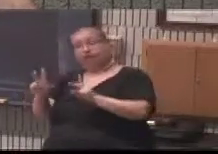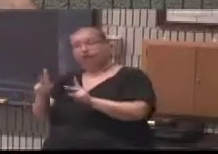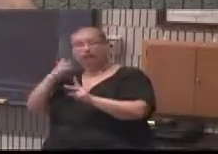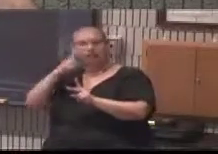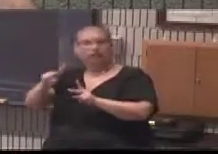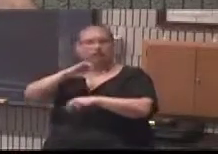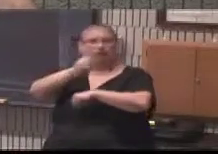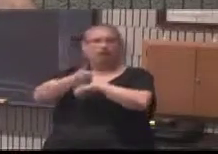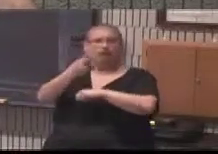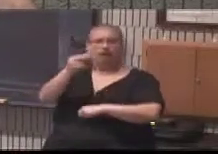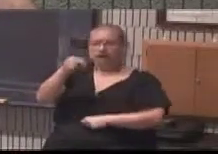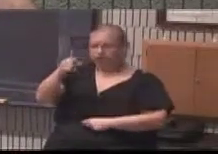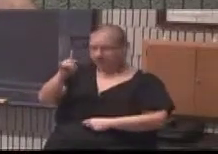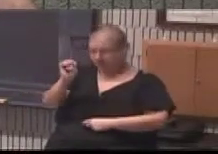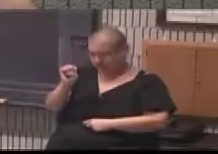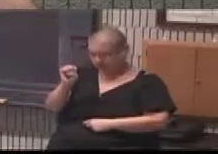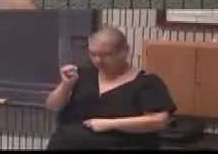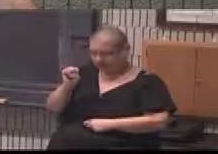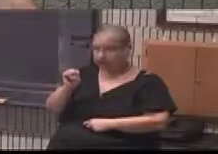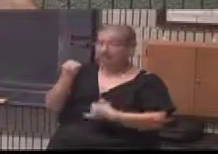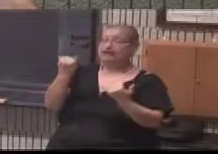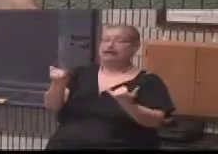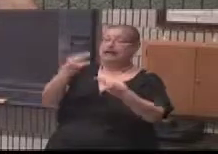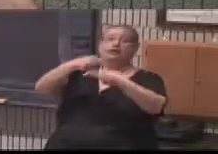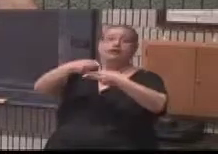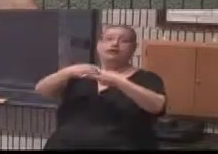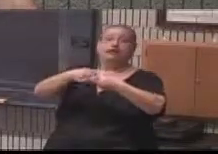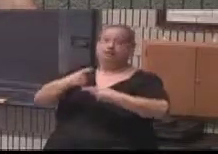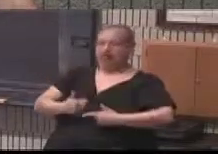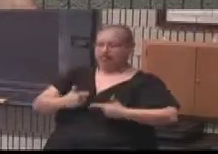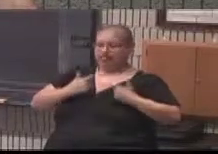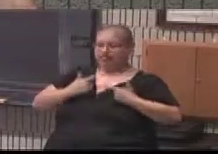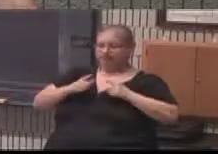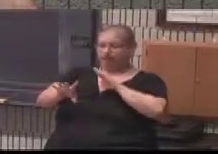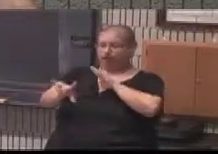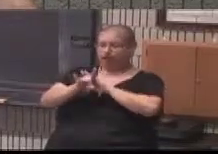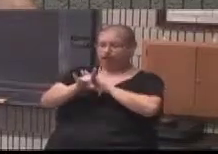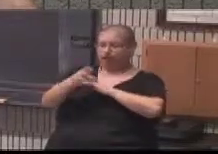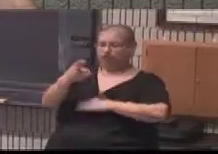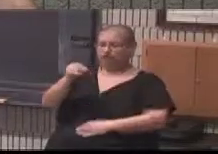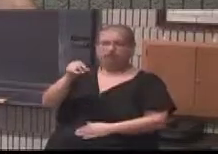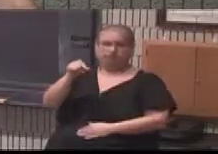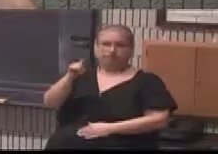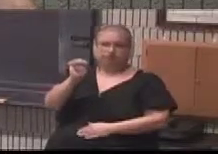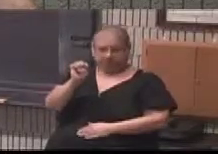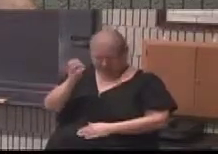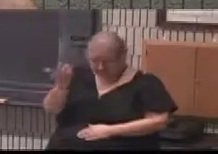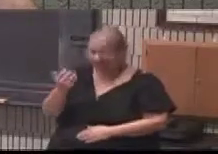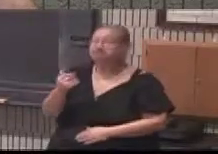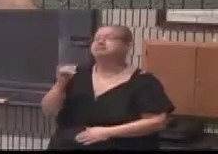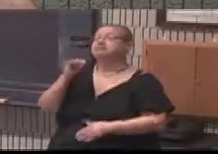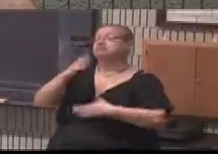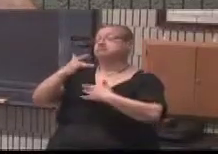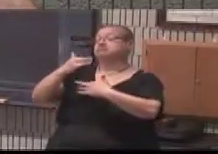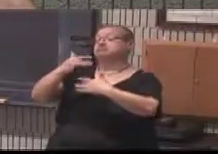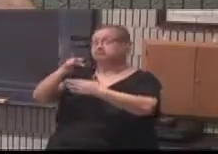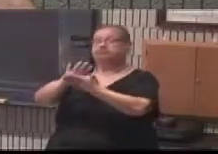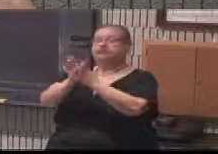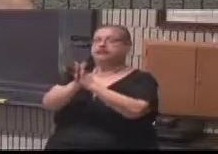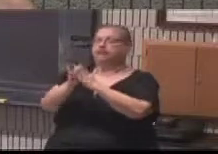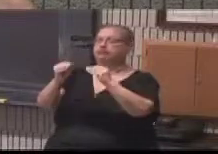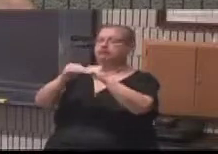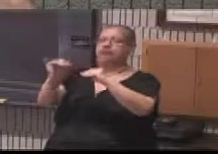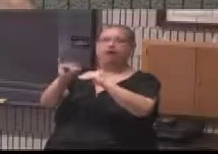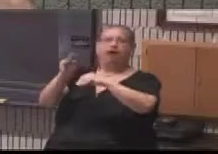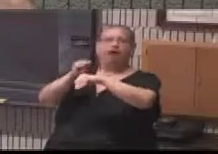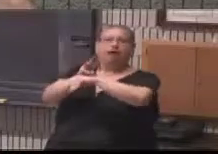Epic Hospice Care, which is now called Life Choices Hospice. And that led me to a career as a consultant where